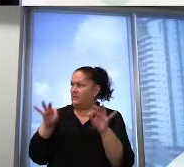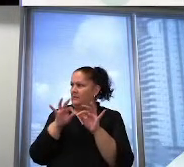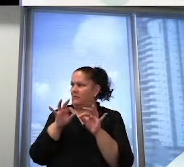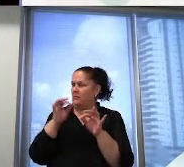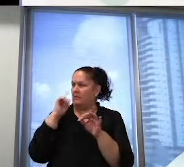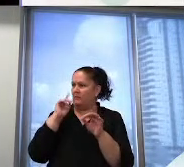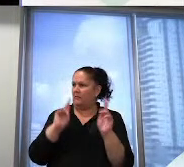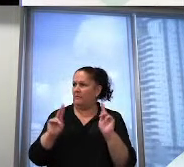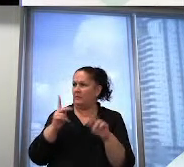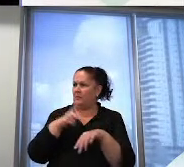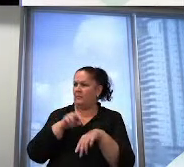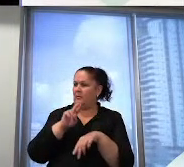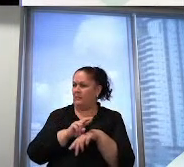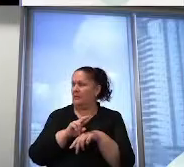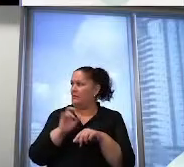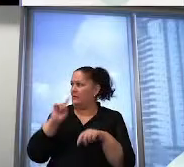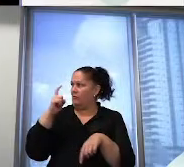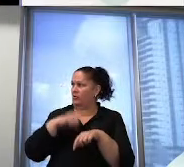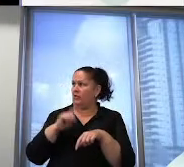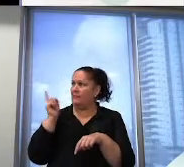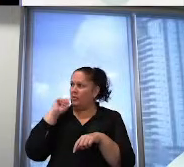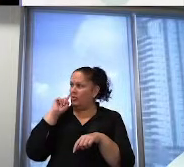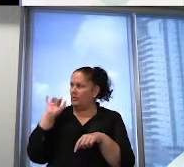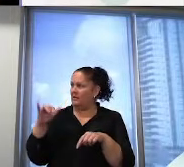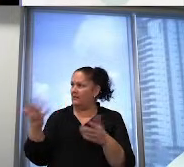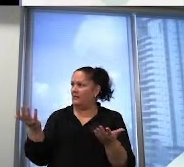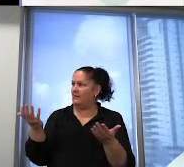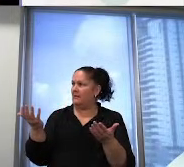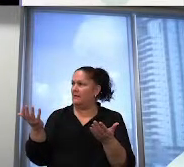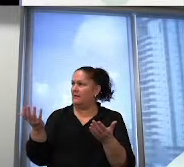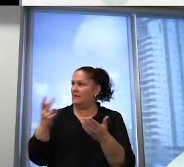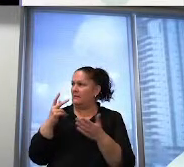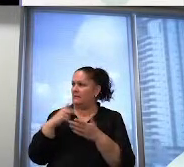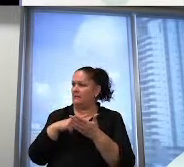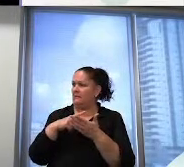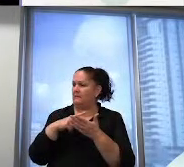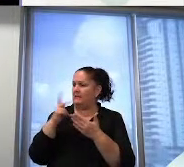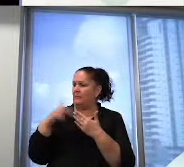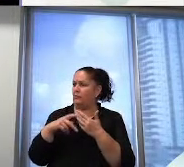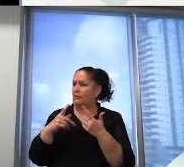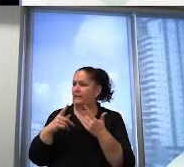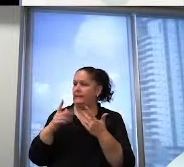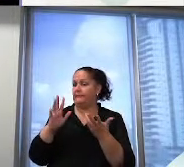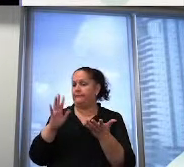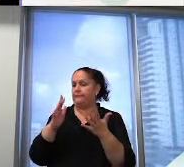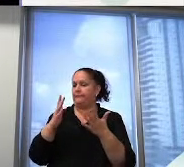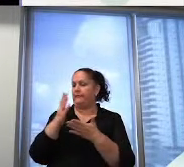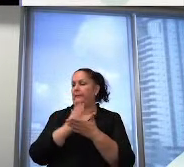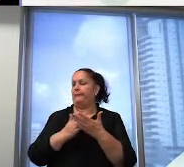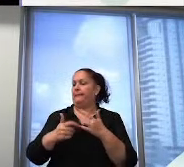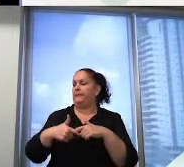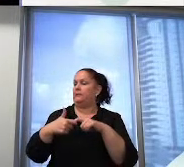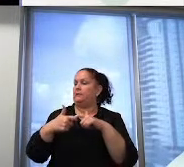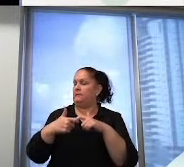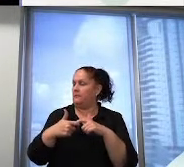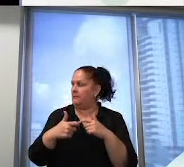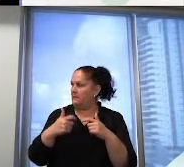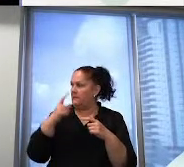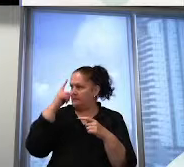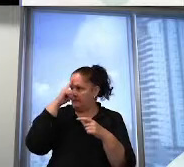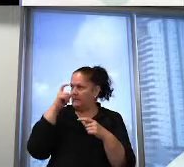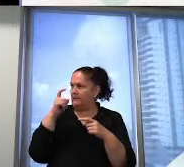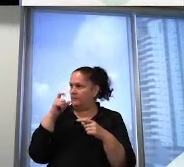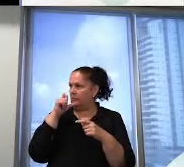Program. Because this is something really important for the people of Puerto Rico. And this is the first time I hear that the program is partially being done